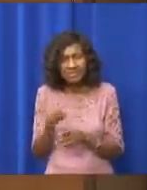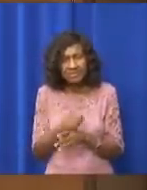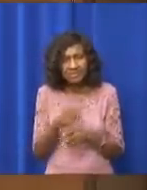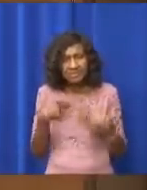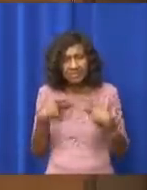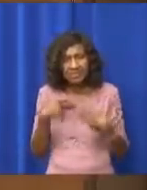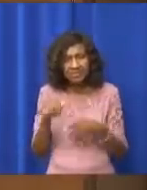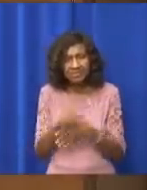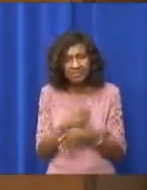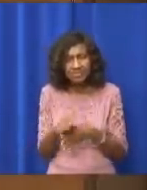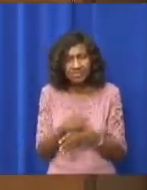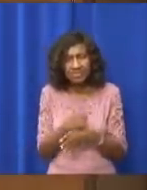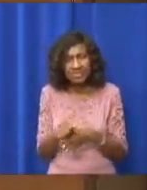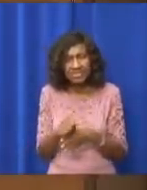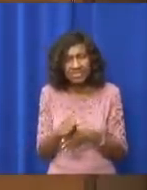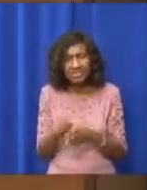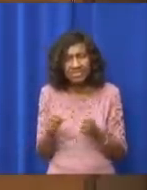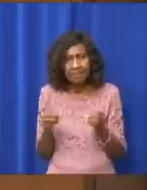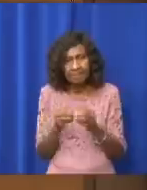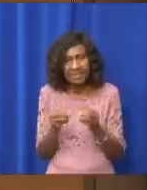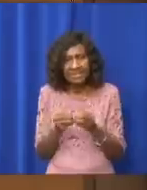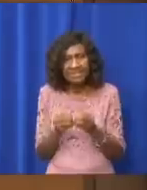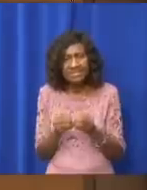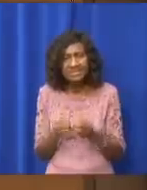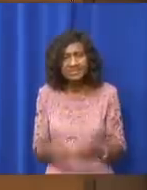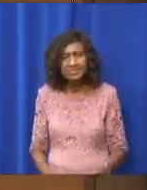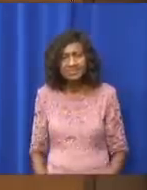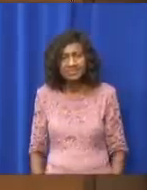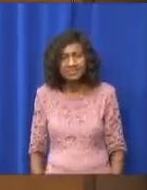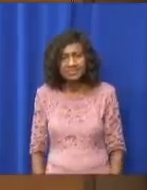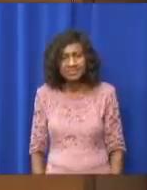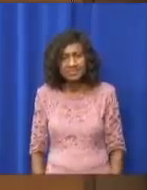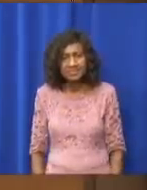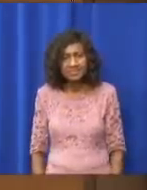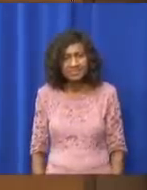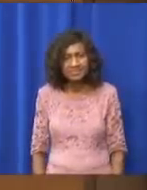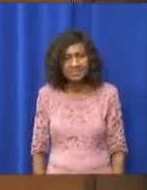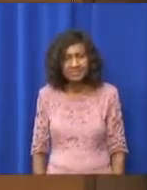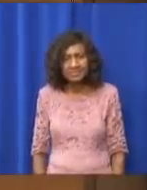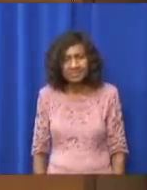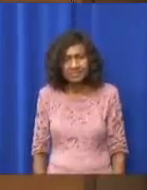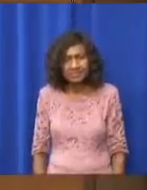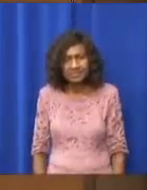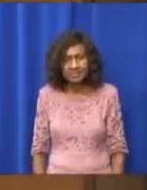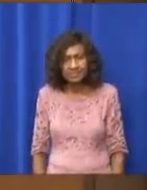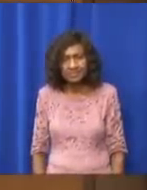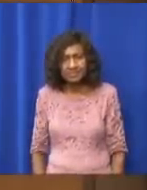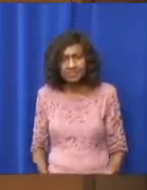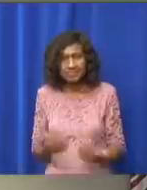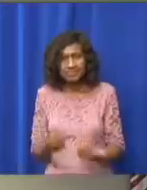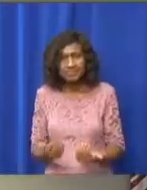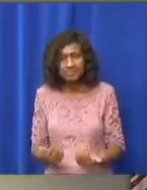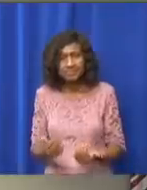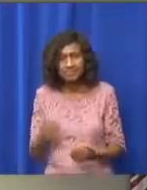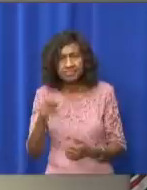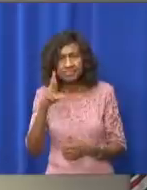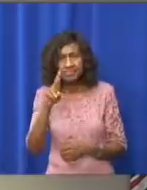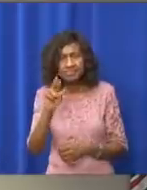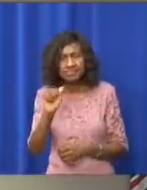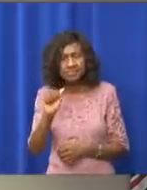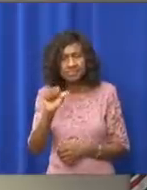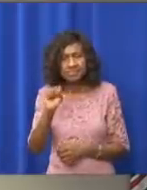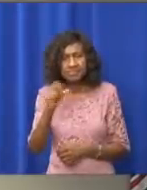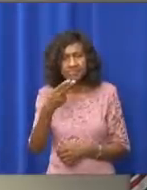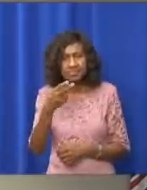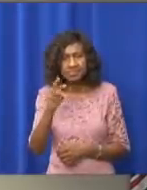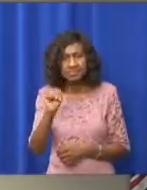seminars. Thank you very much. Those are all my questions. You're welcome. Okay, Minister Hugh, we're going to go now to Reshma from the Cayman Compass. She has some